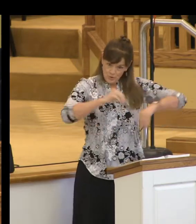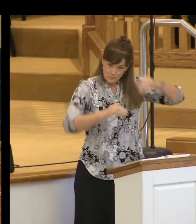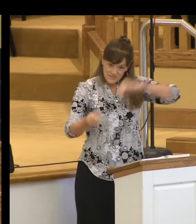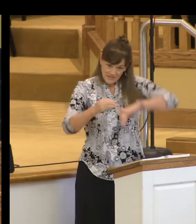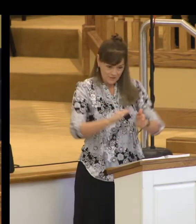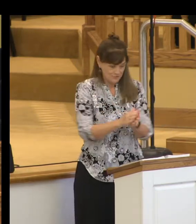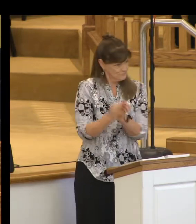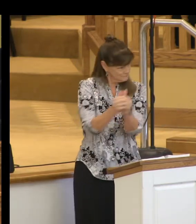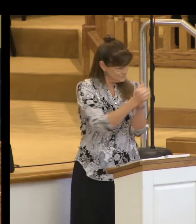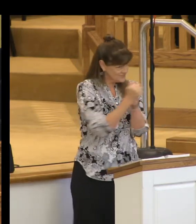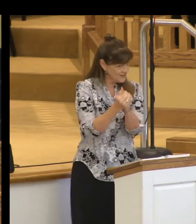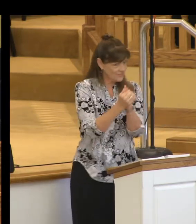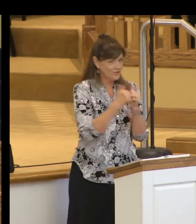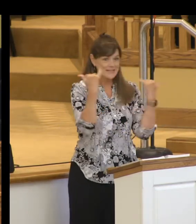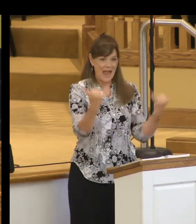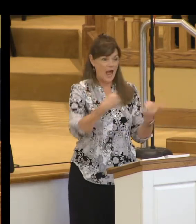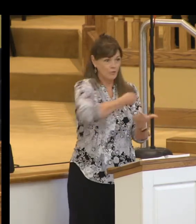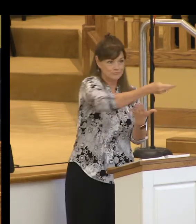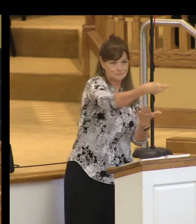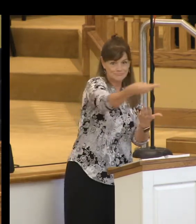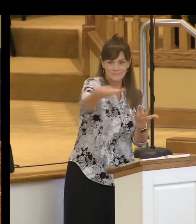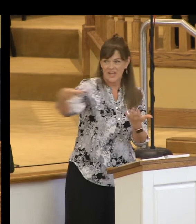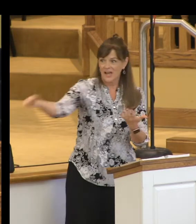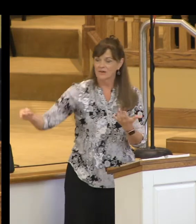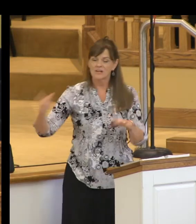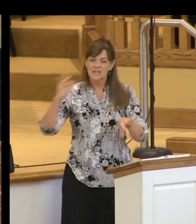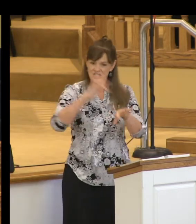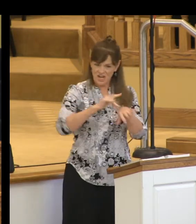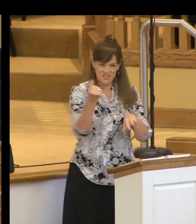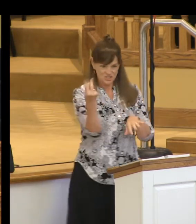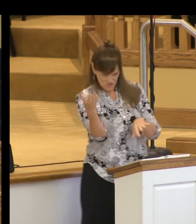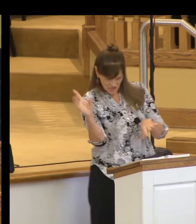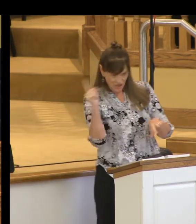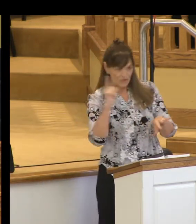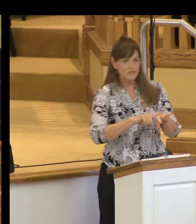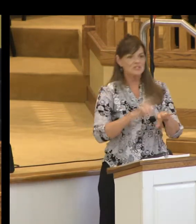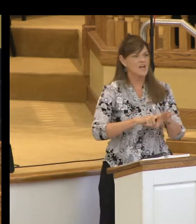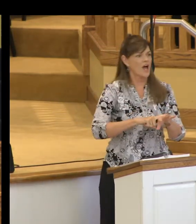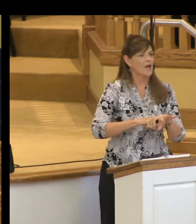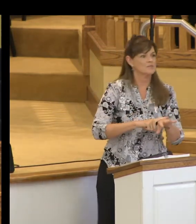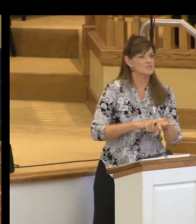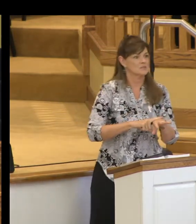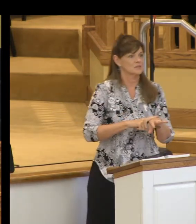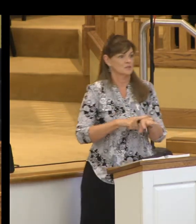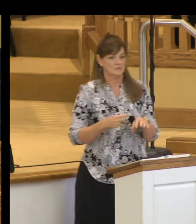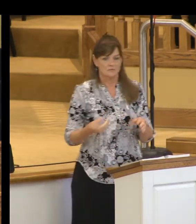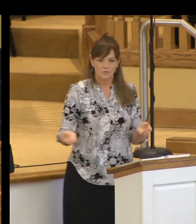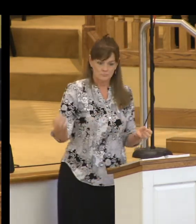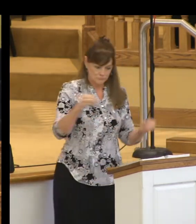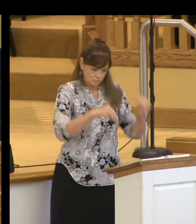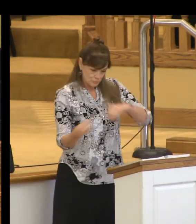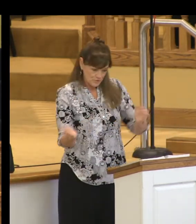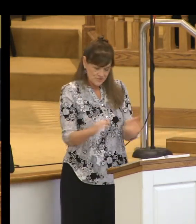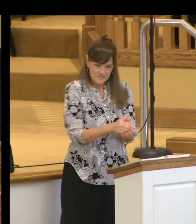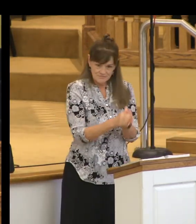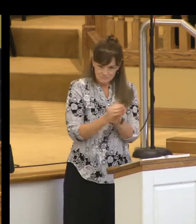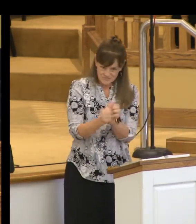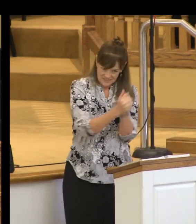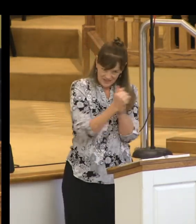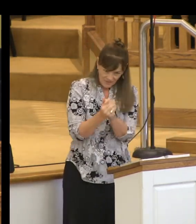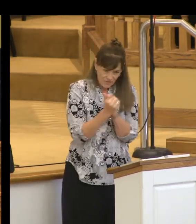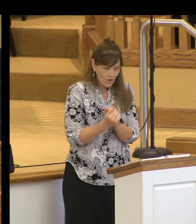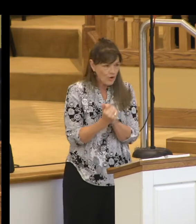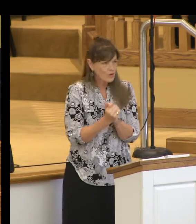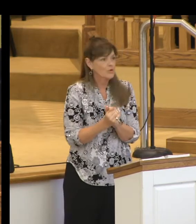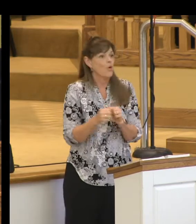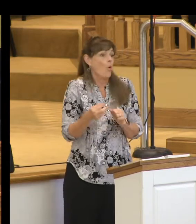and then now we are handing them out. And they've been touched several times, whether that be through assembling them or the willing workers put them in bags and